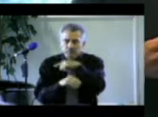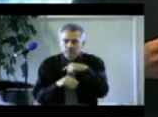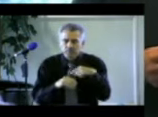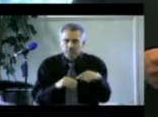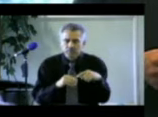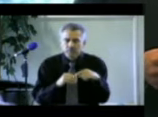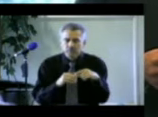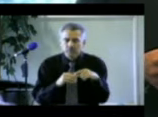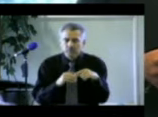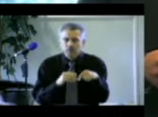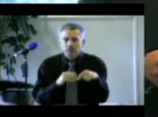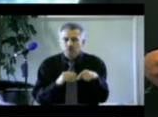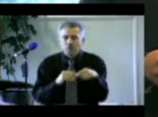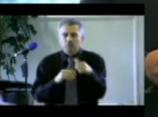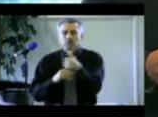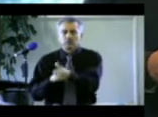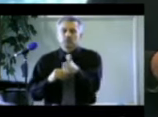of our own hearts.